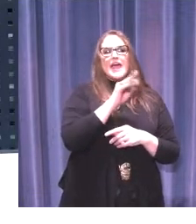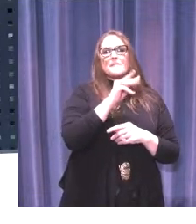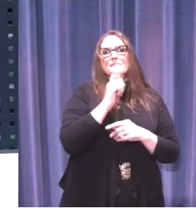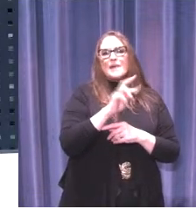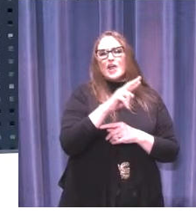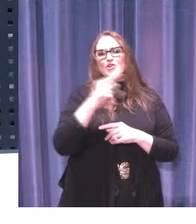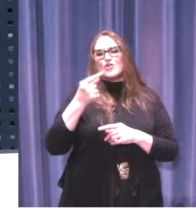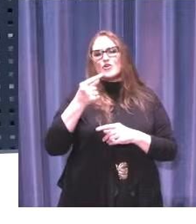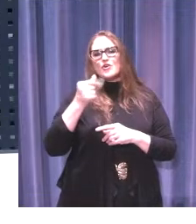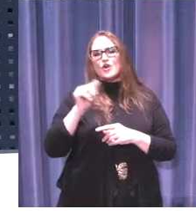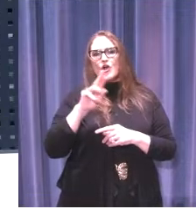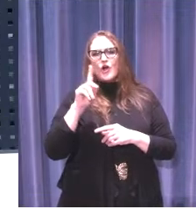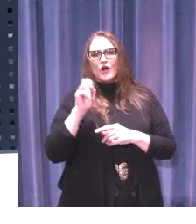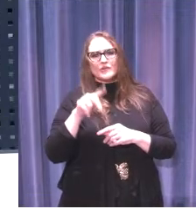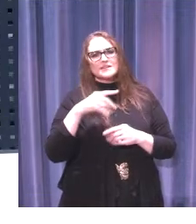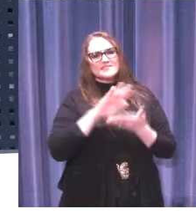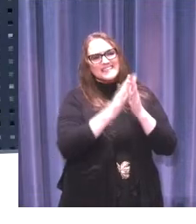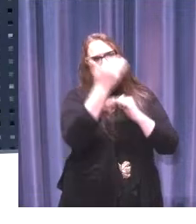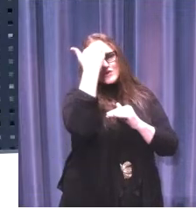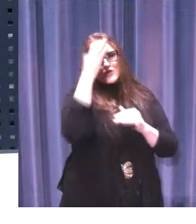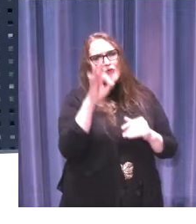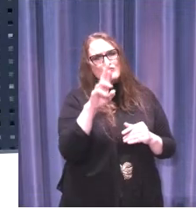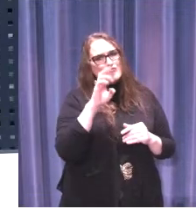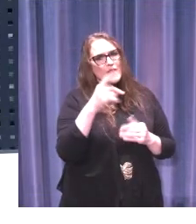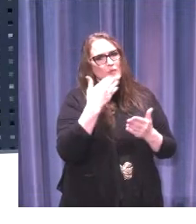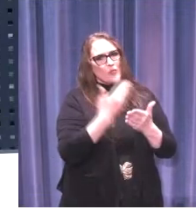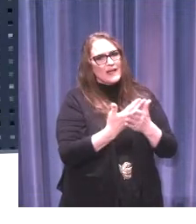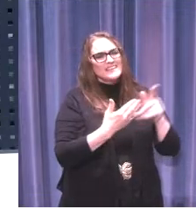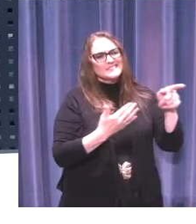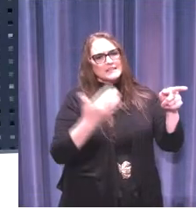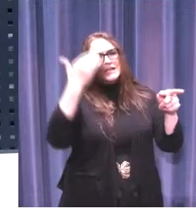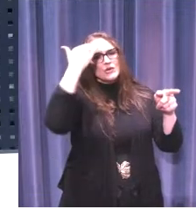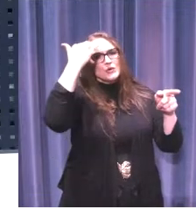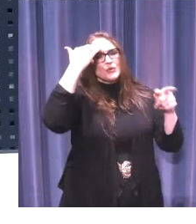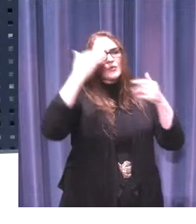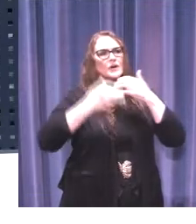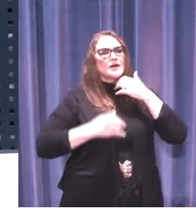I got to know Fred Meyer very well, and Fred would know